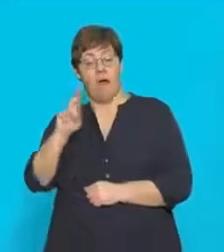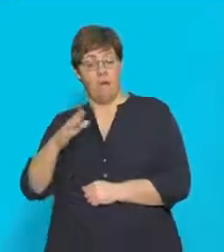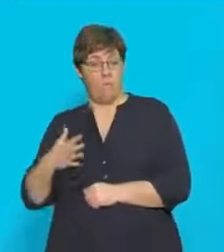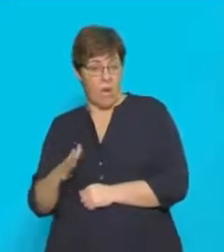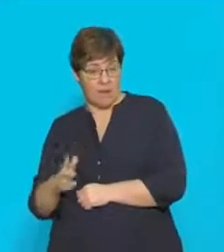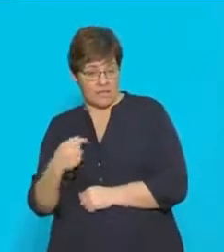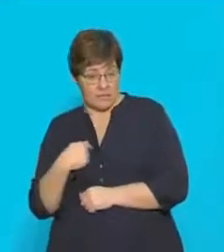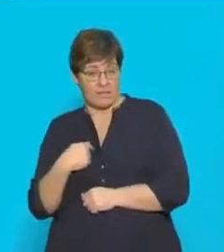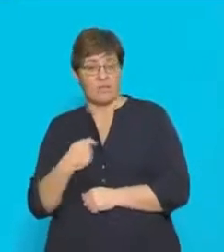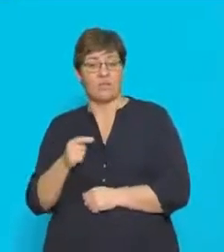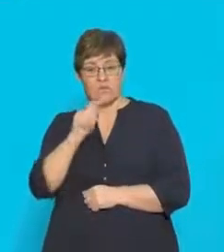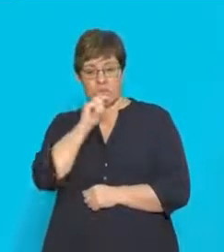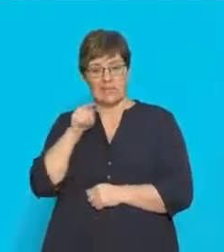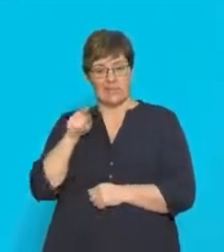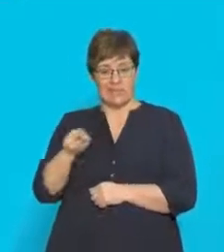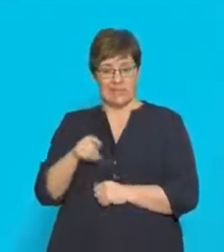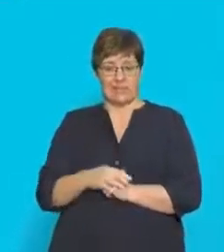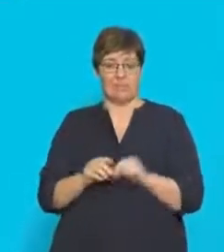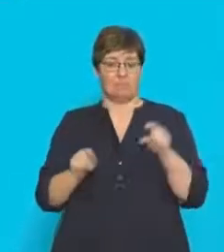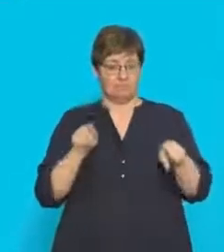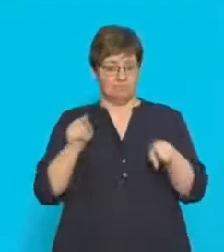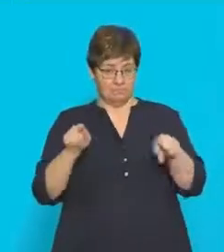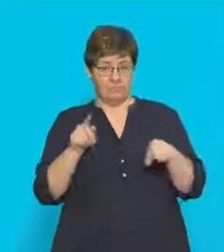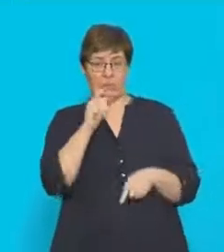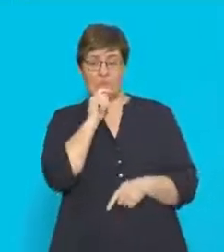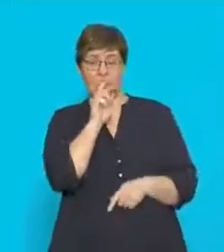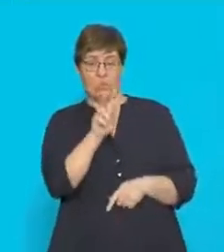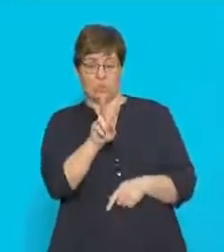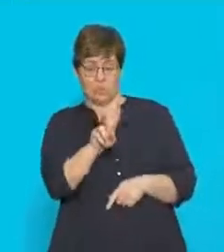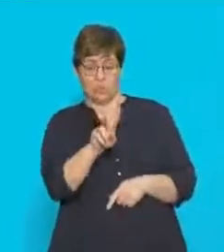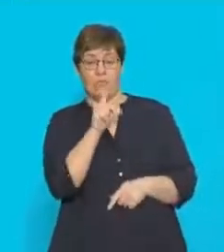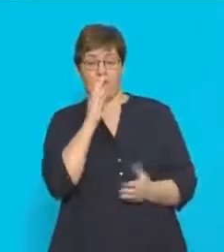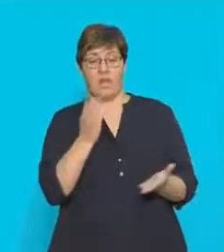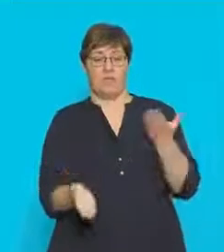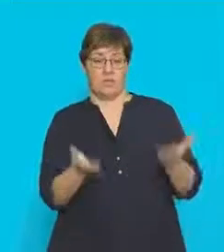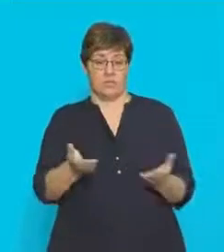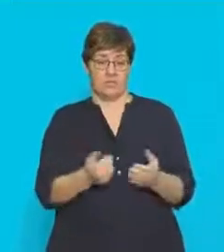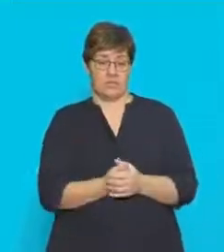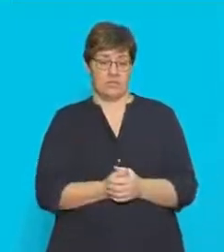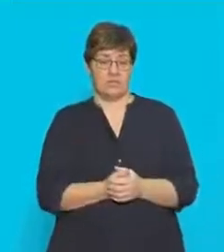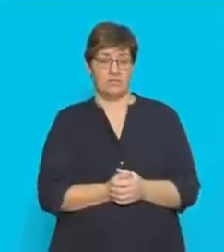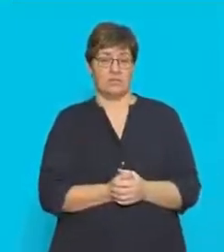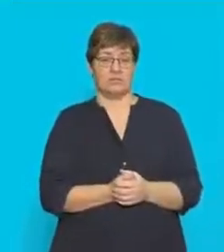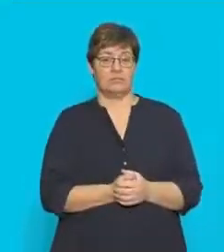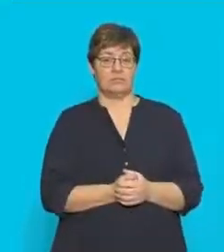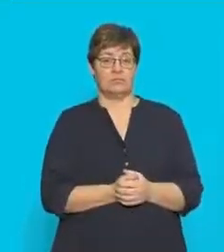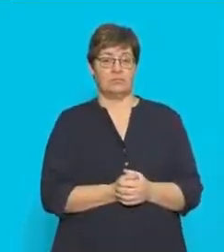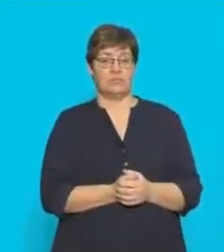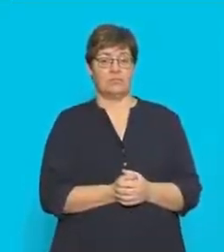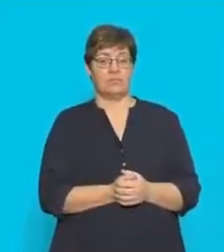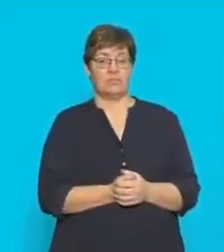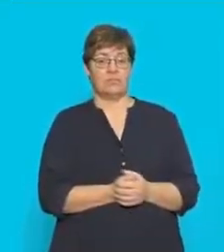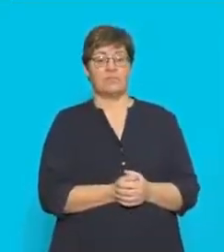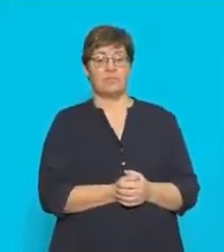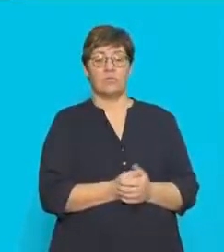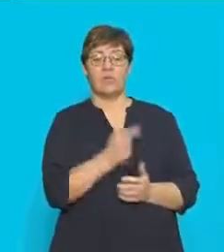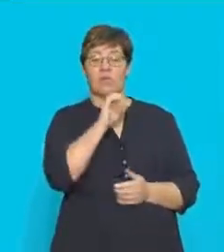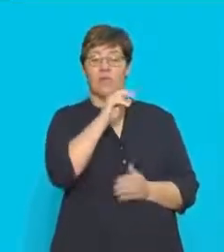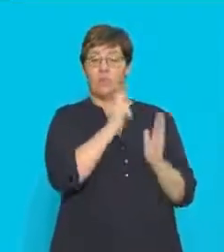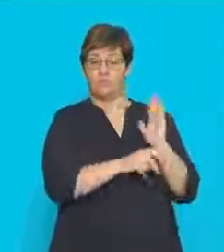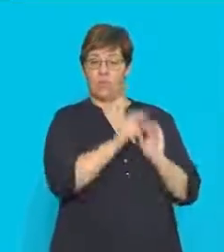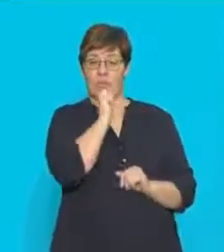for R, we're going to use that half pair. So we're going to use these two pieces of our equation. So this is the version of the sine